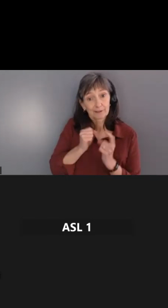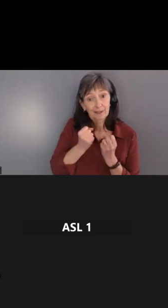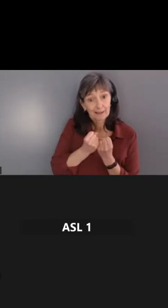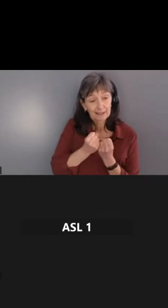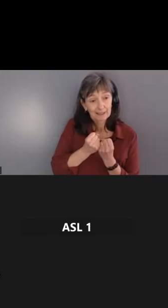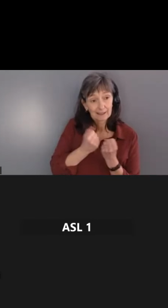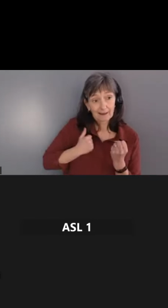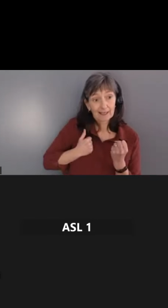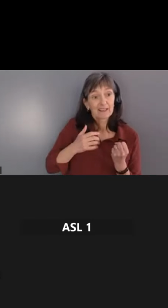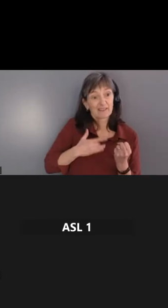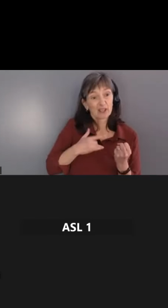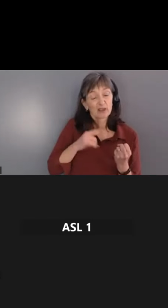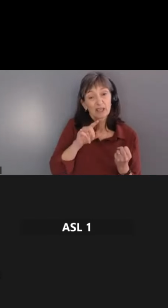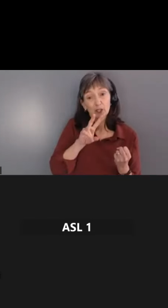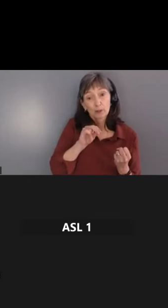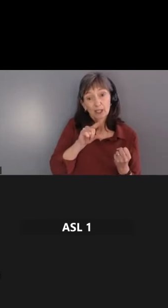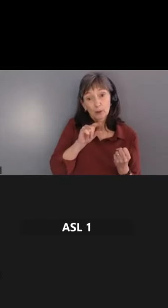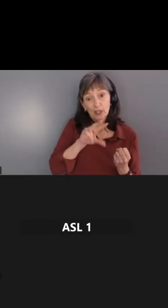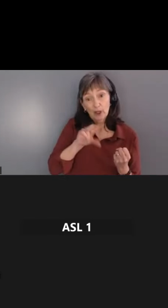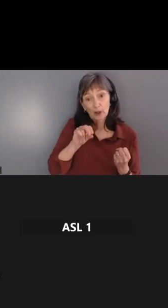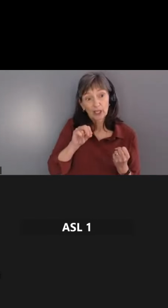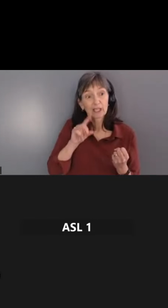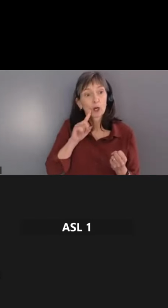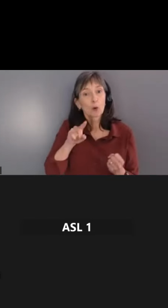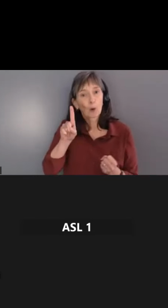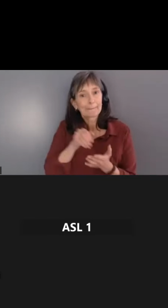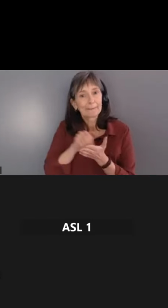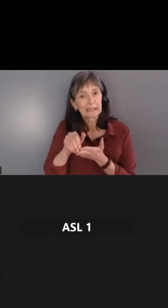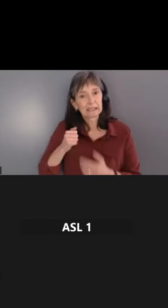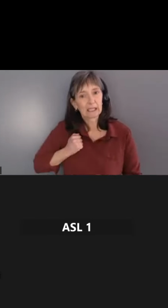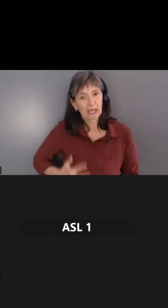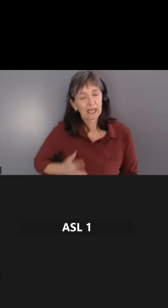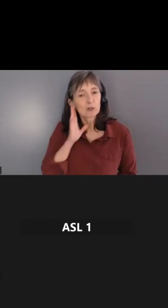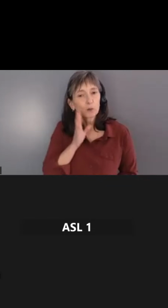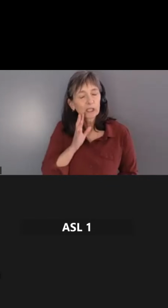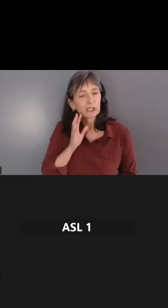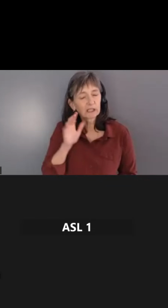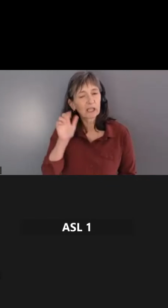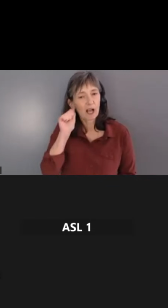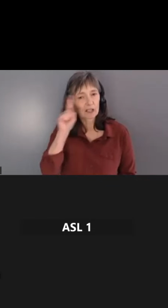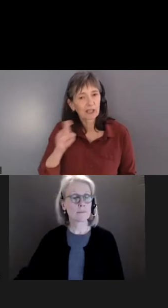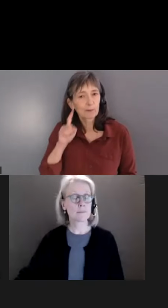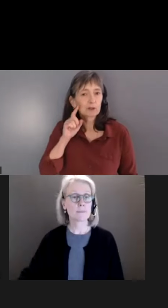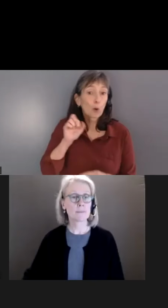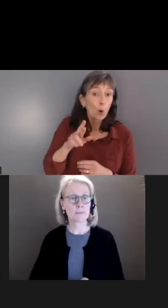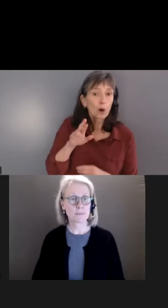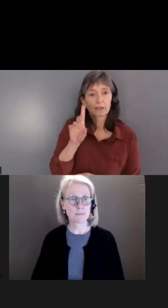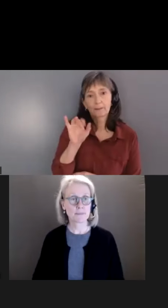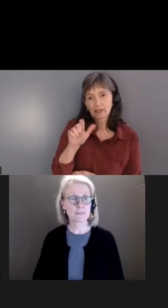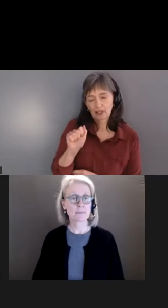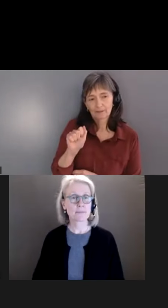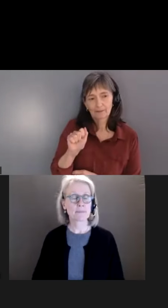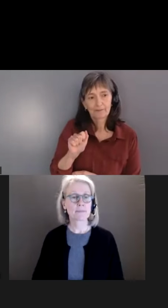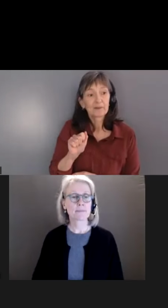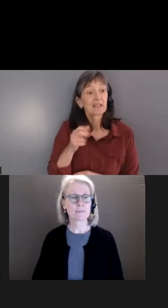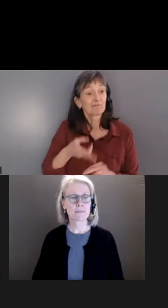million Canadians will be living with dementia, a 65% increase from 2020. And by 2050, the number of